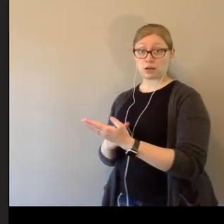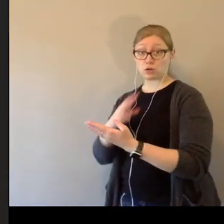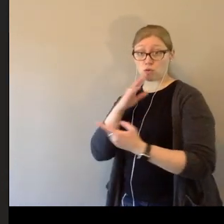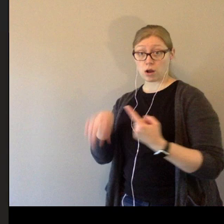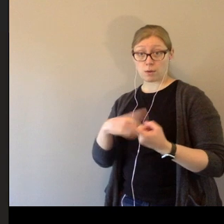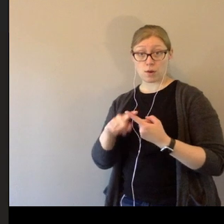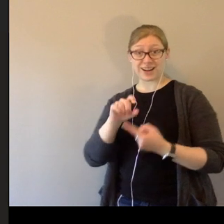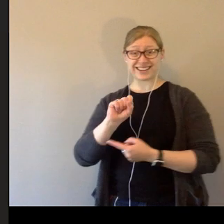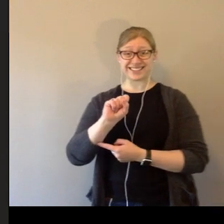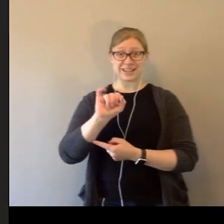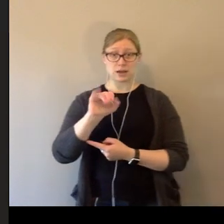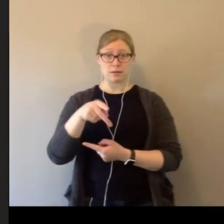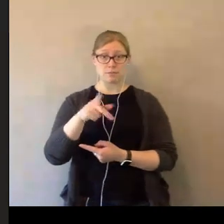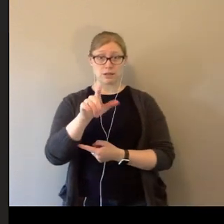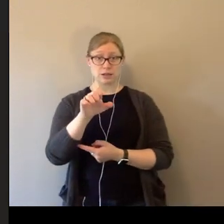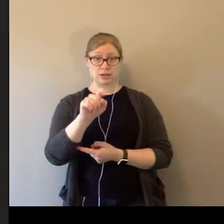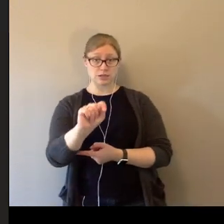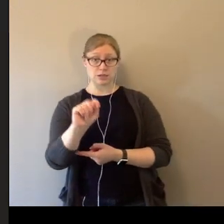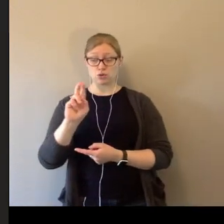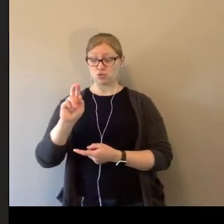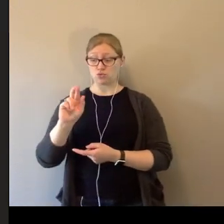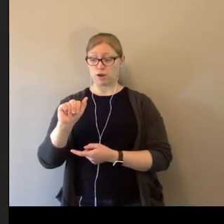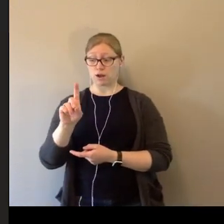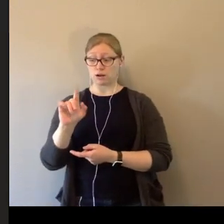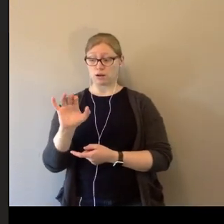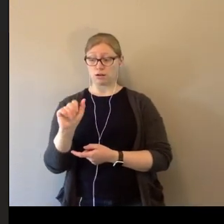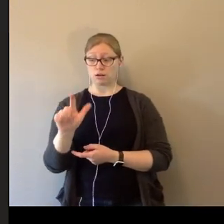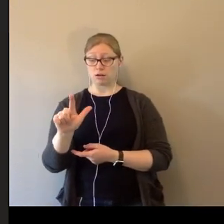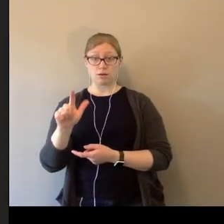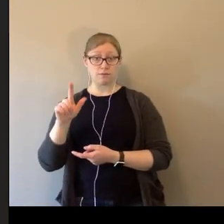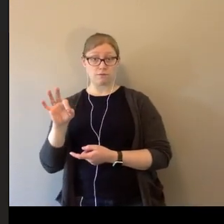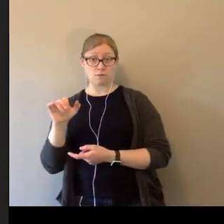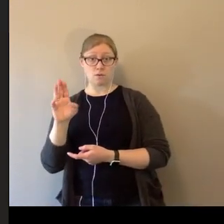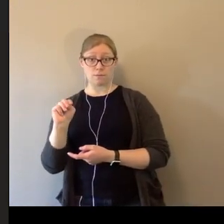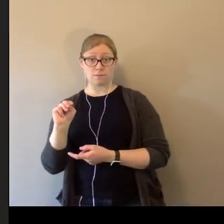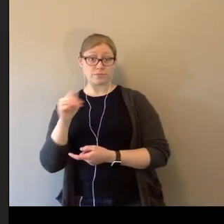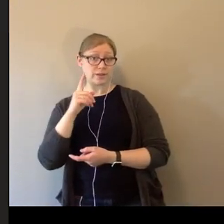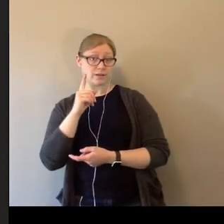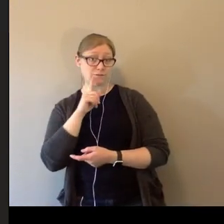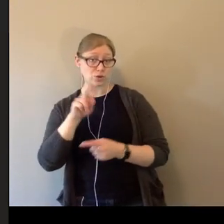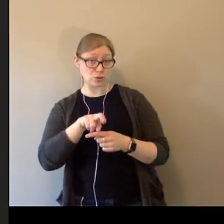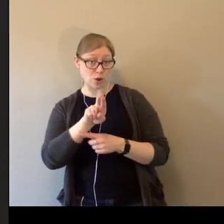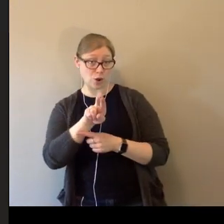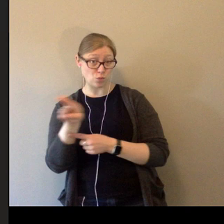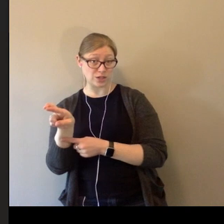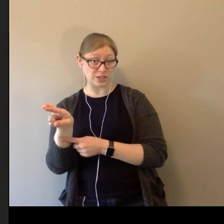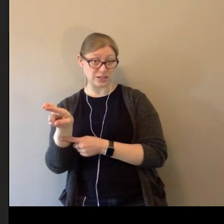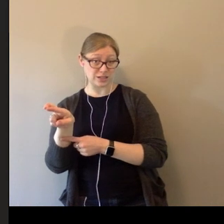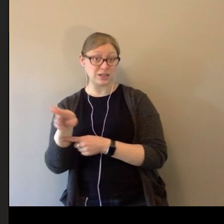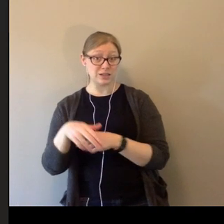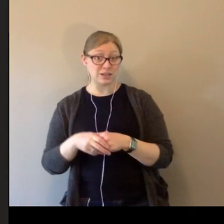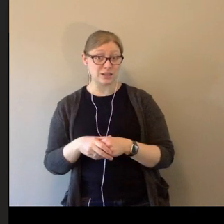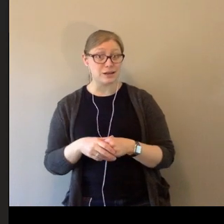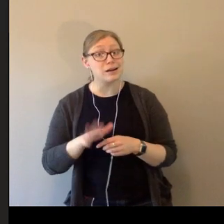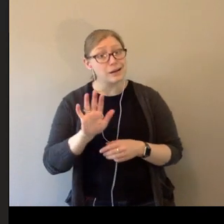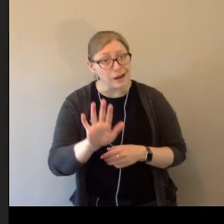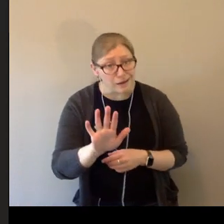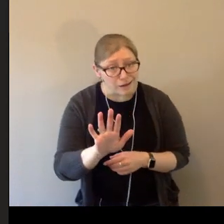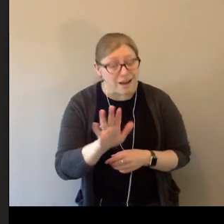roots. Now, I said it's called simplifying, but sometimes they actually look more